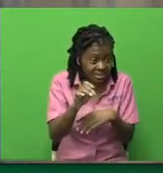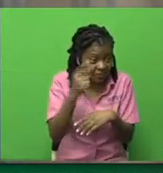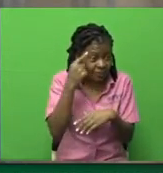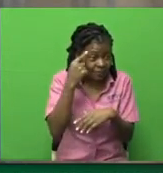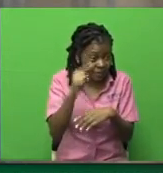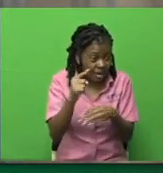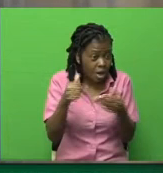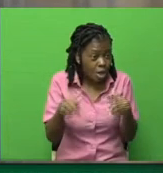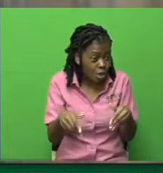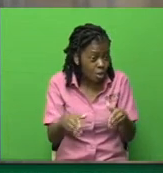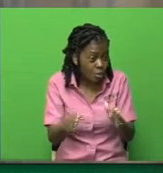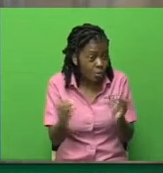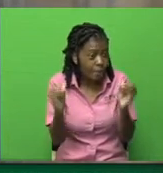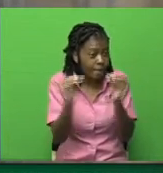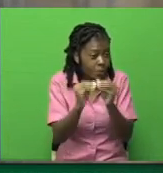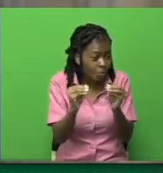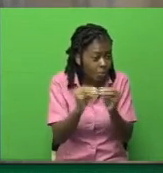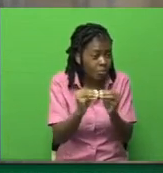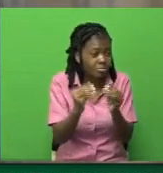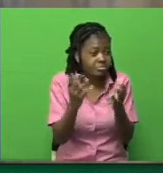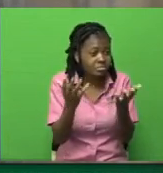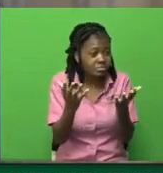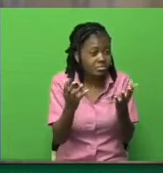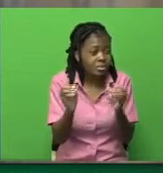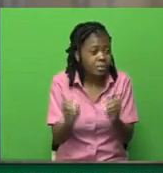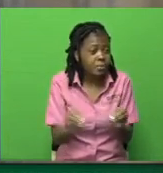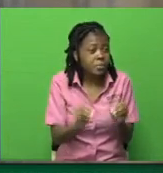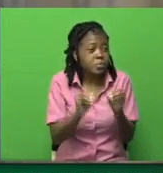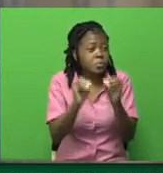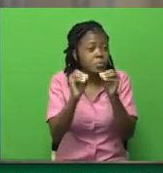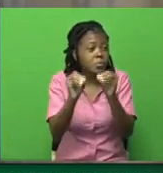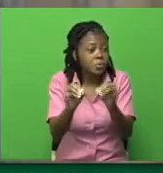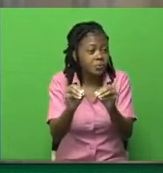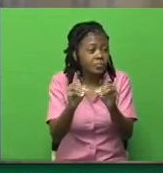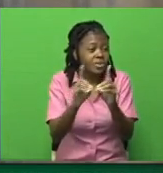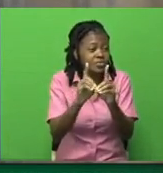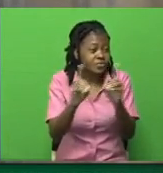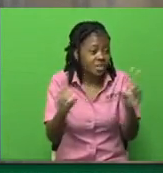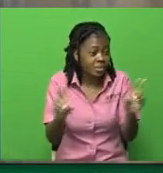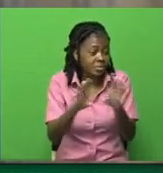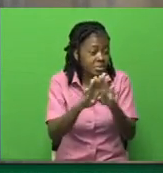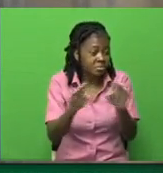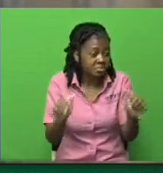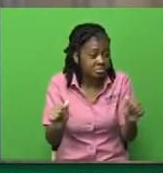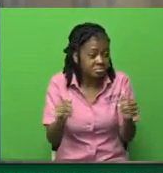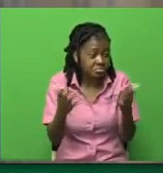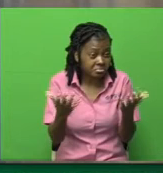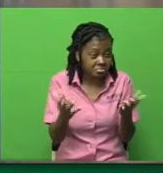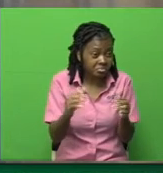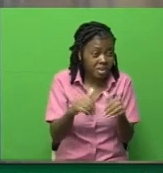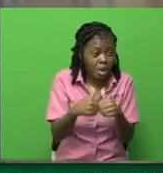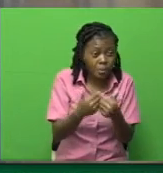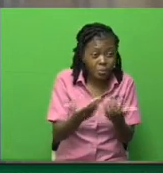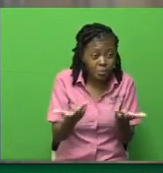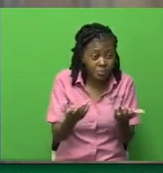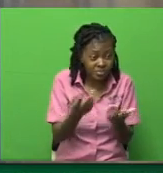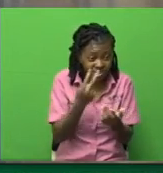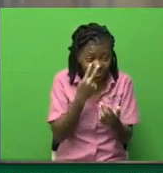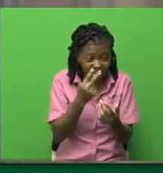another example of government's use as I say of clickbait and Mama guy to deceive the population further